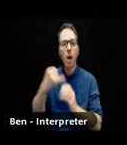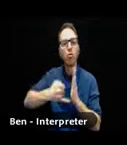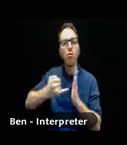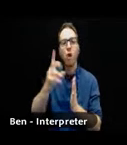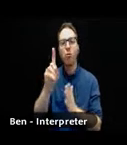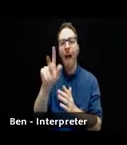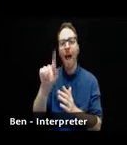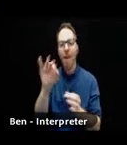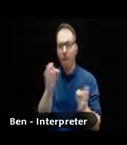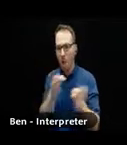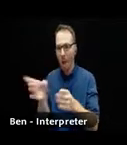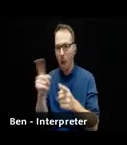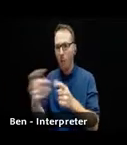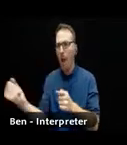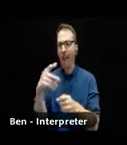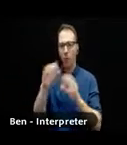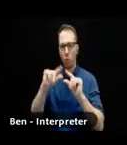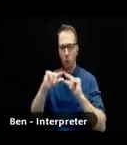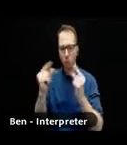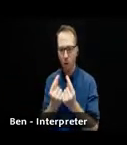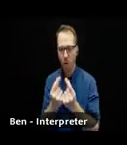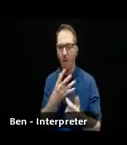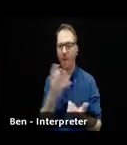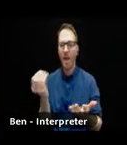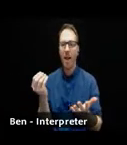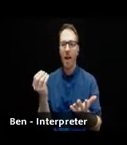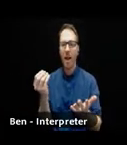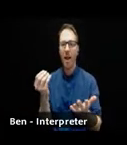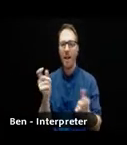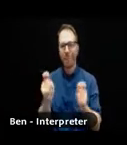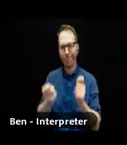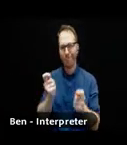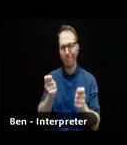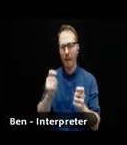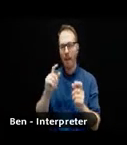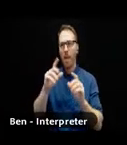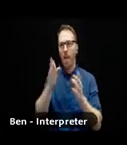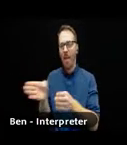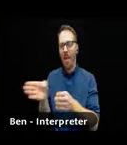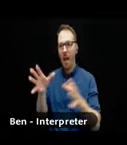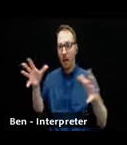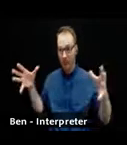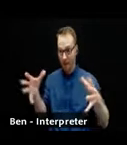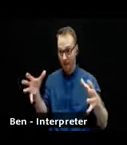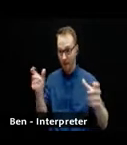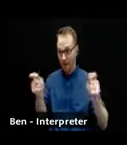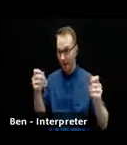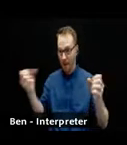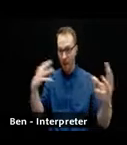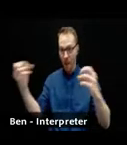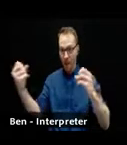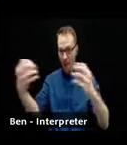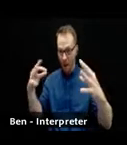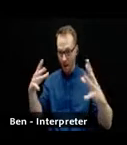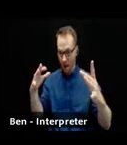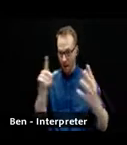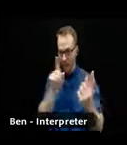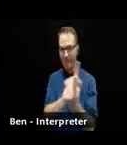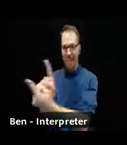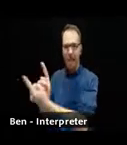back into the group, and then sort of tweaking that plan collectively until, by consensus, it meets everyone's